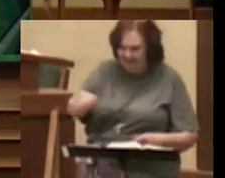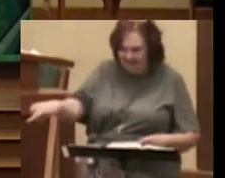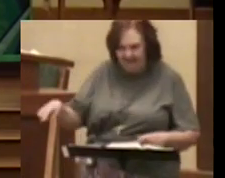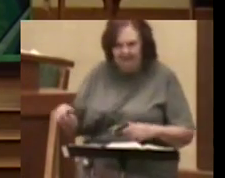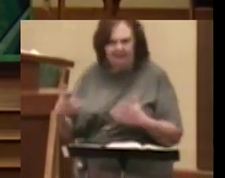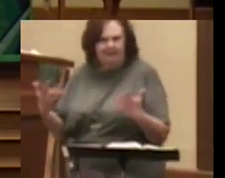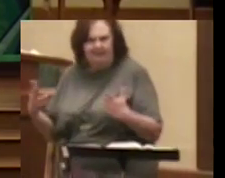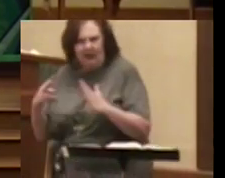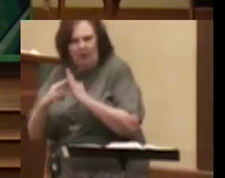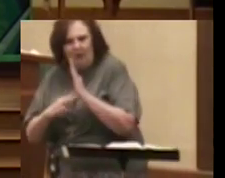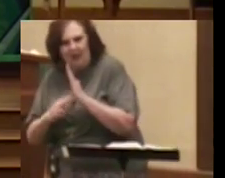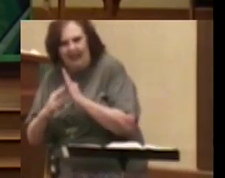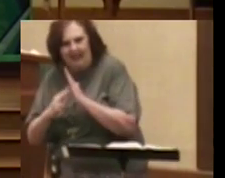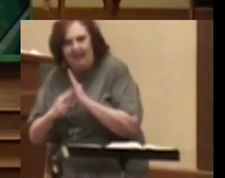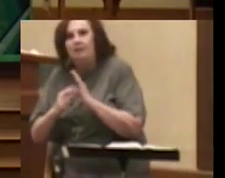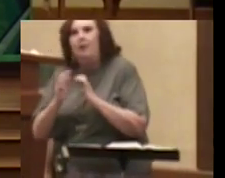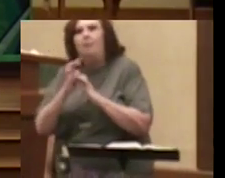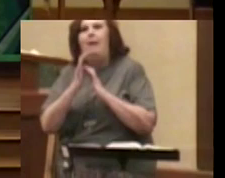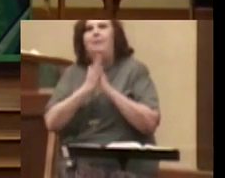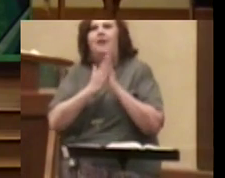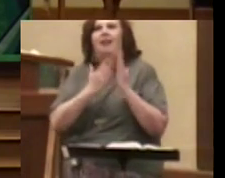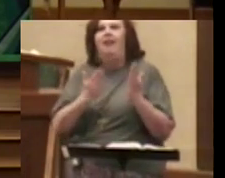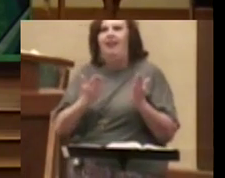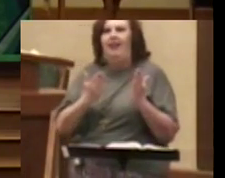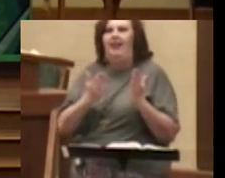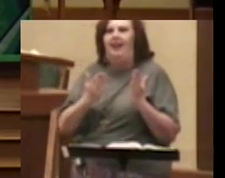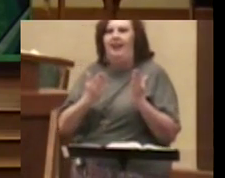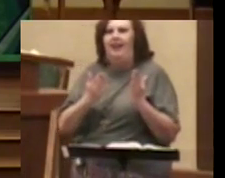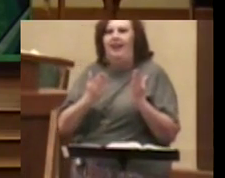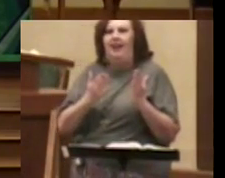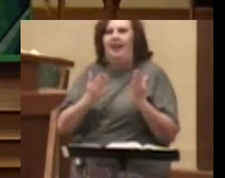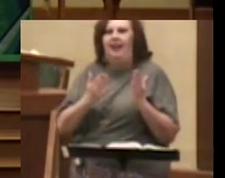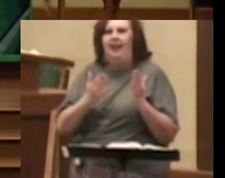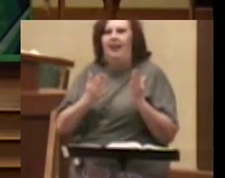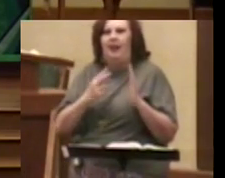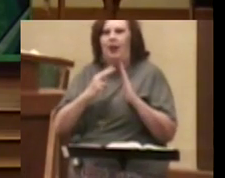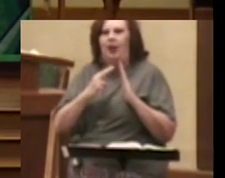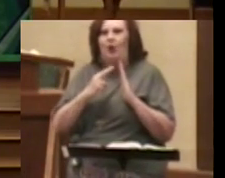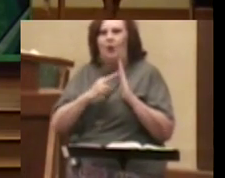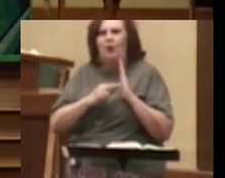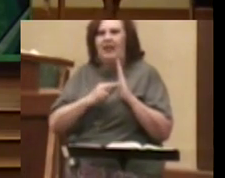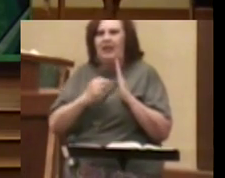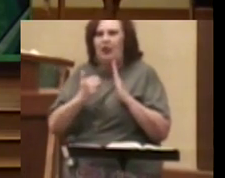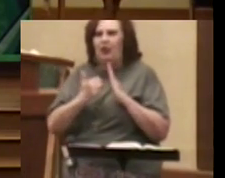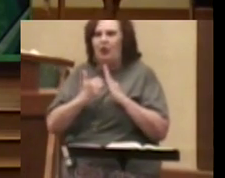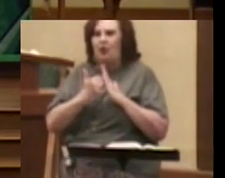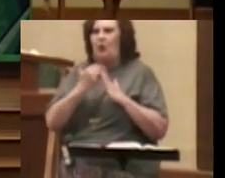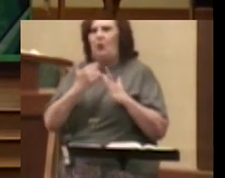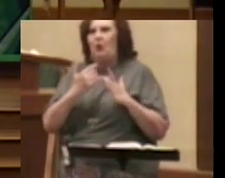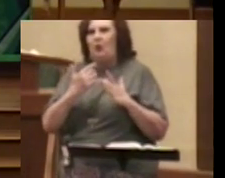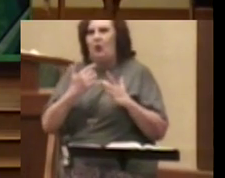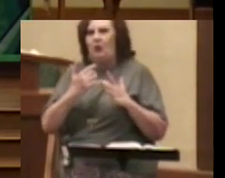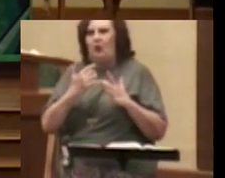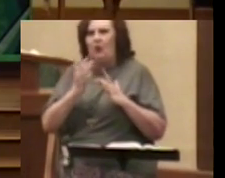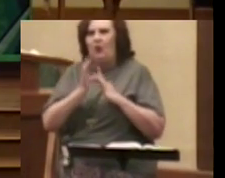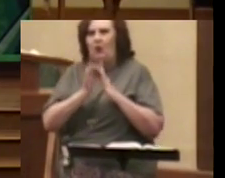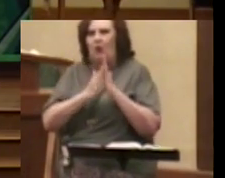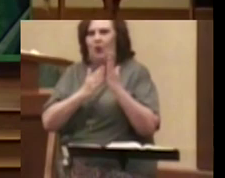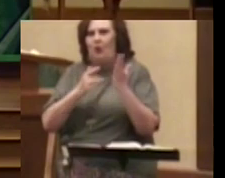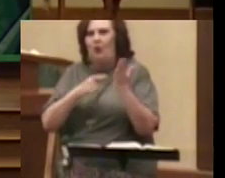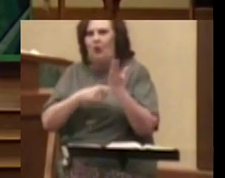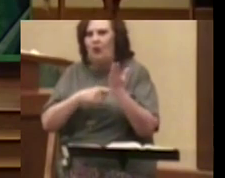reading, and it was the Bible. He said he was reading the New Testament. It gave him